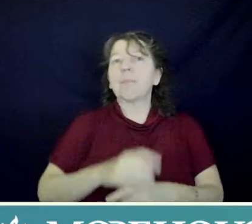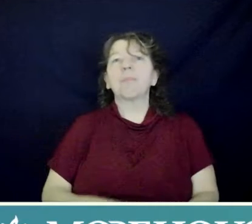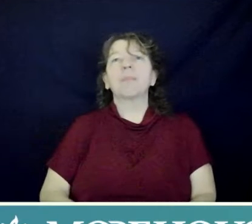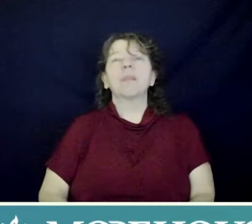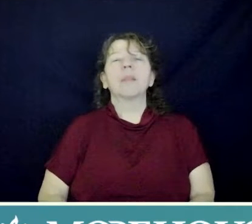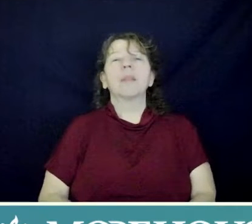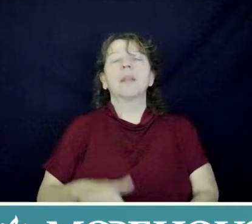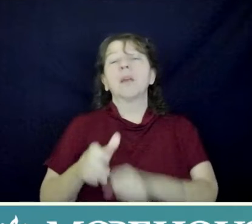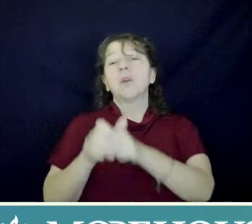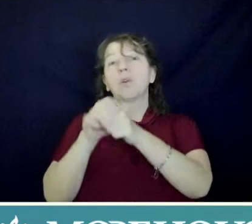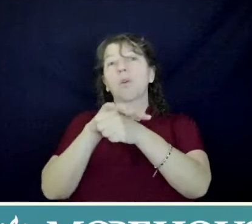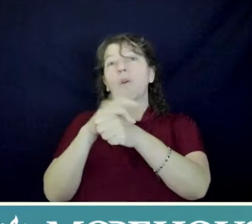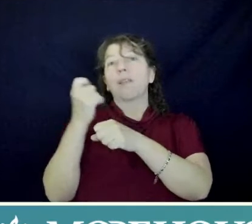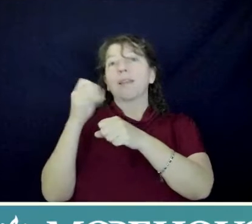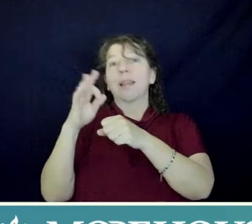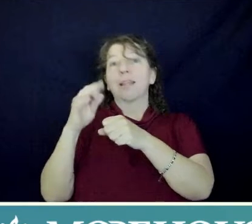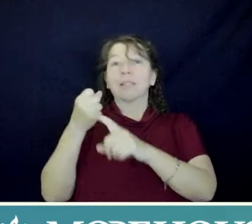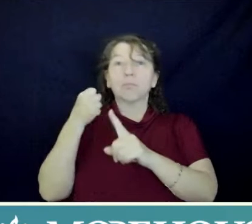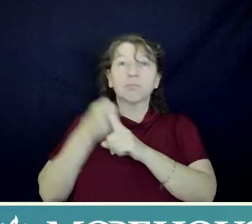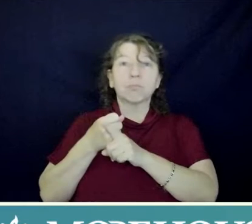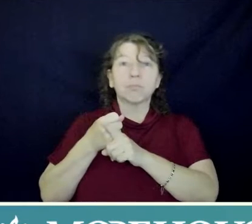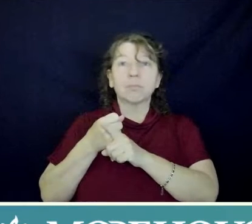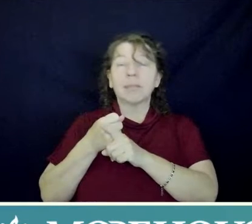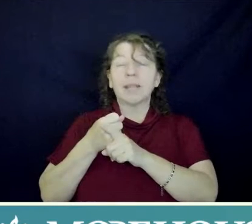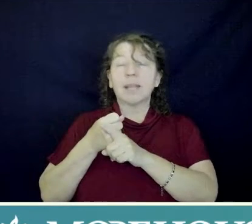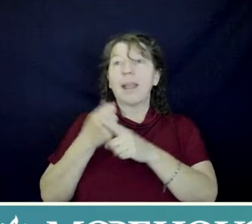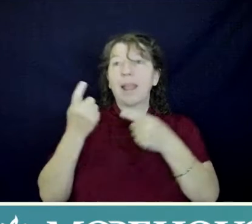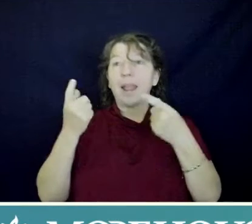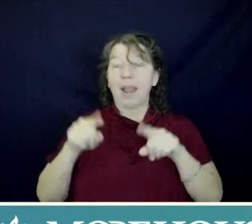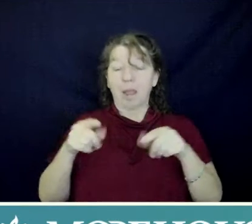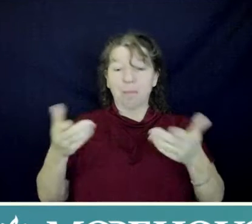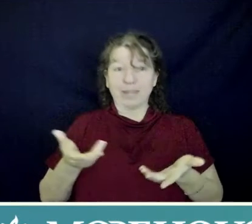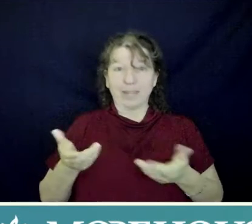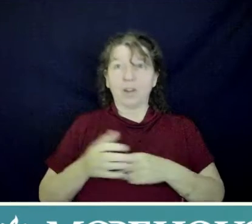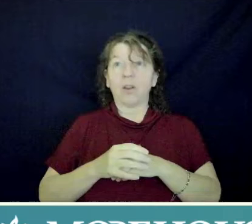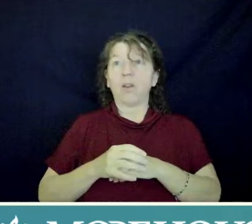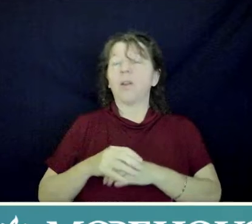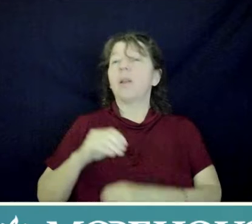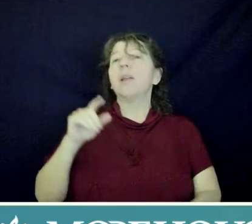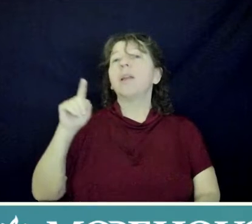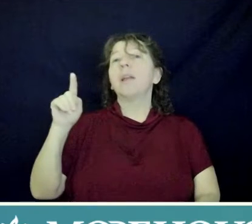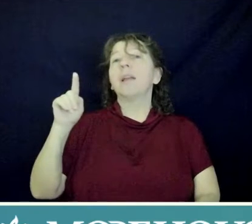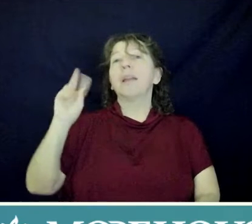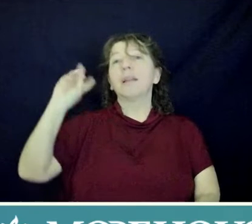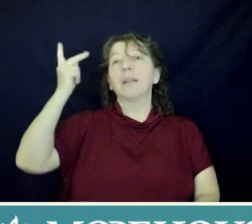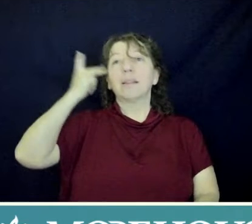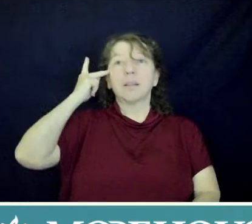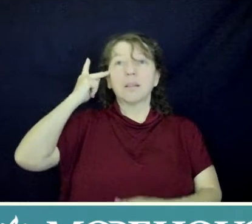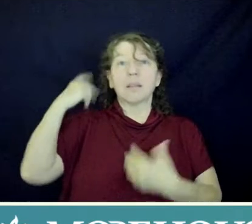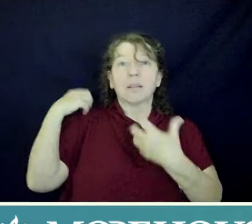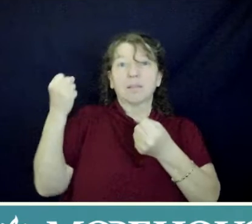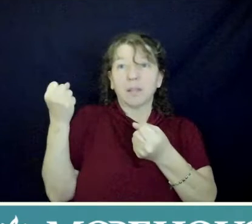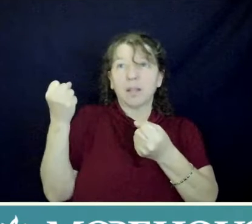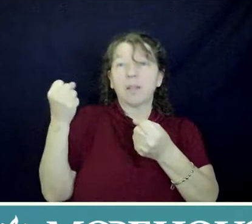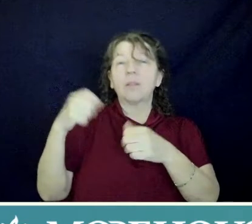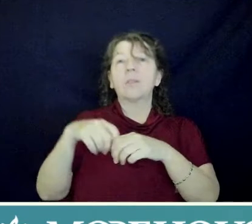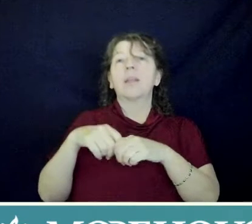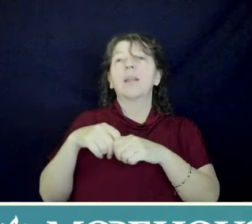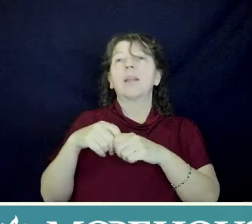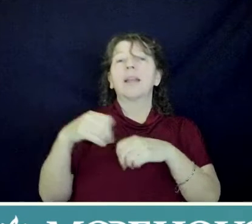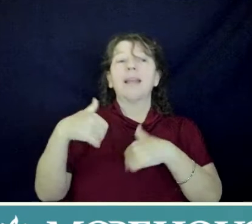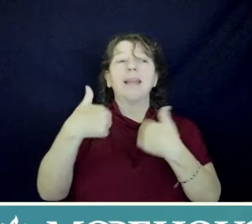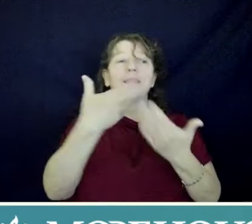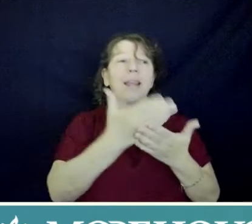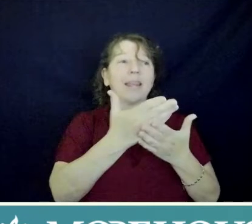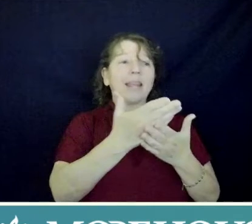pandemic started or arrived, the Ministry of Health moved by giving individuals multi-month